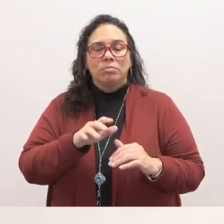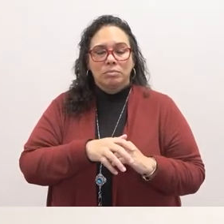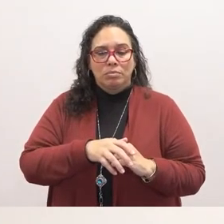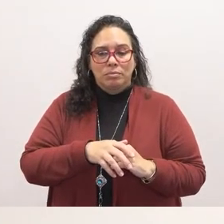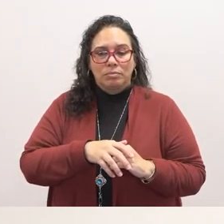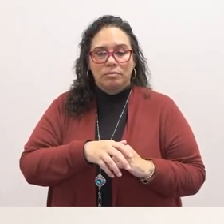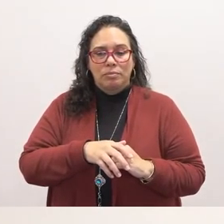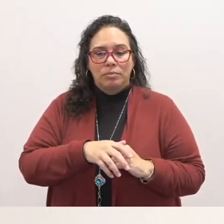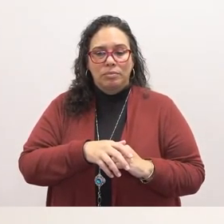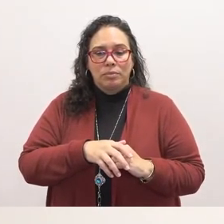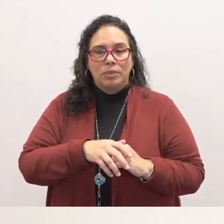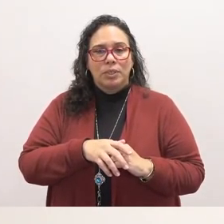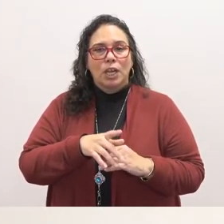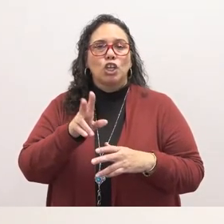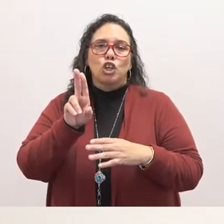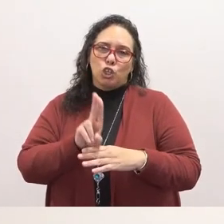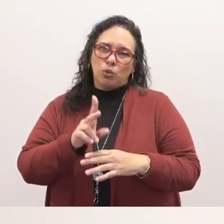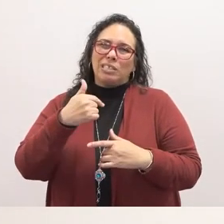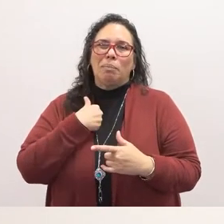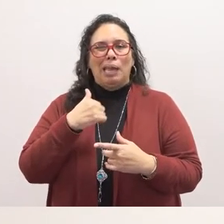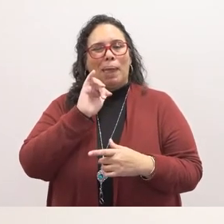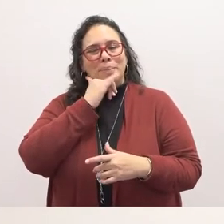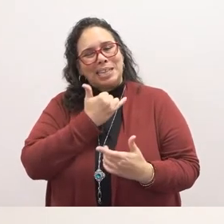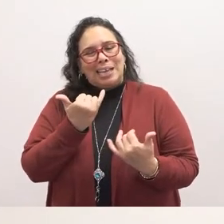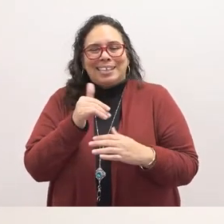You're just used to me making mistakes tonight. So